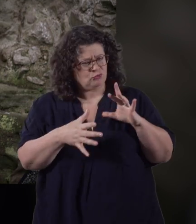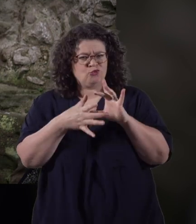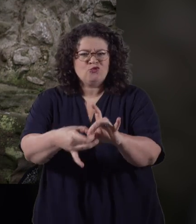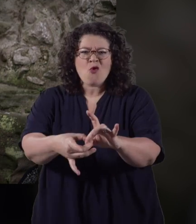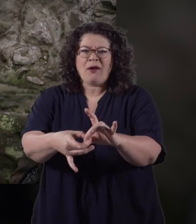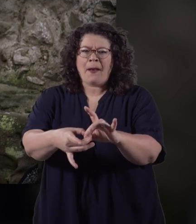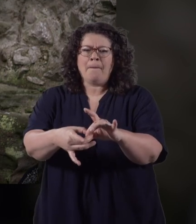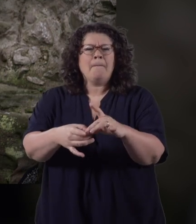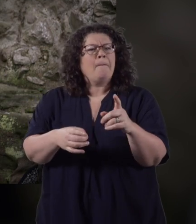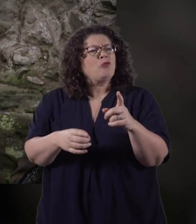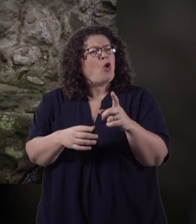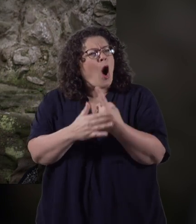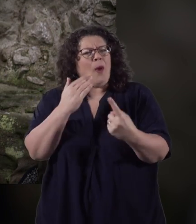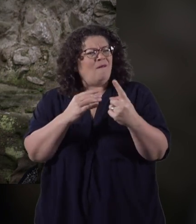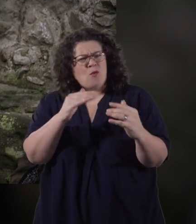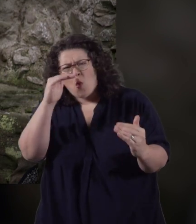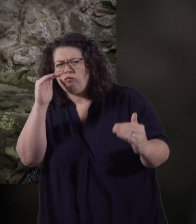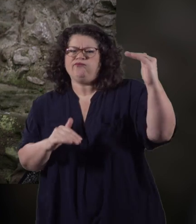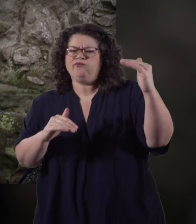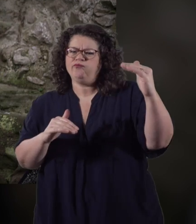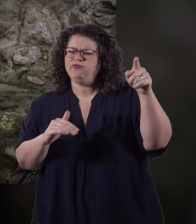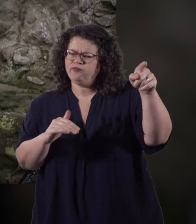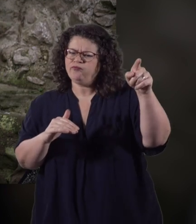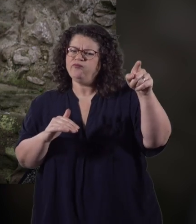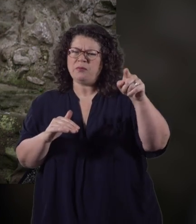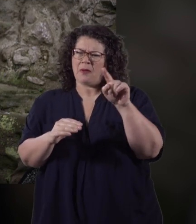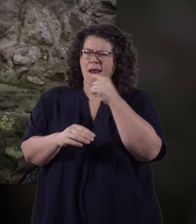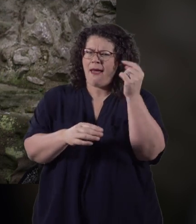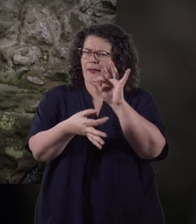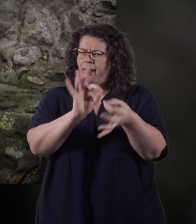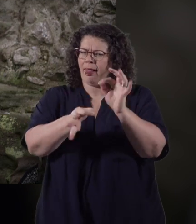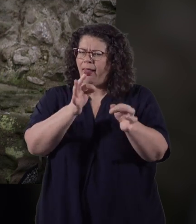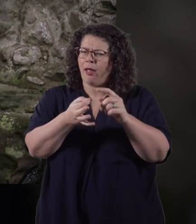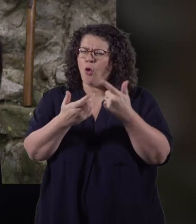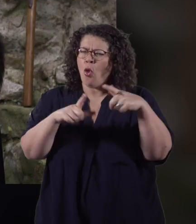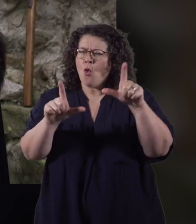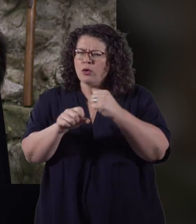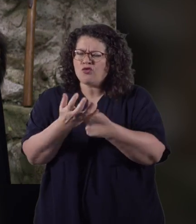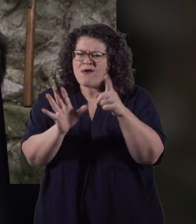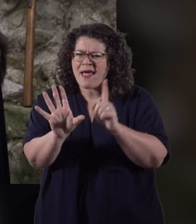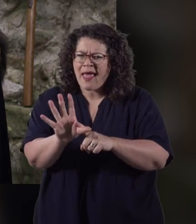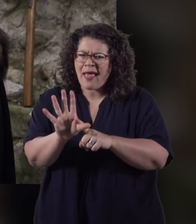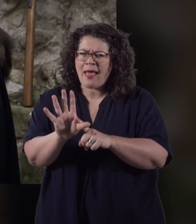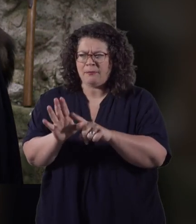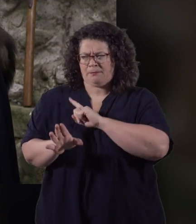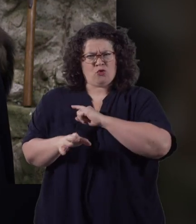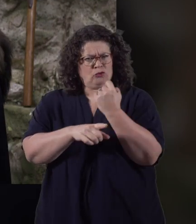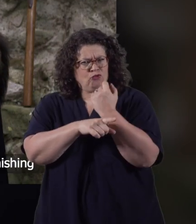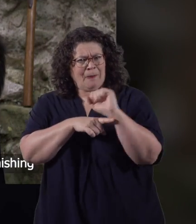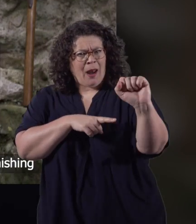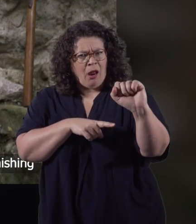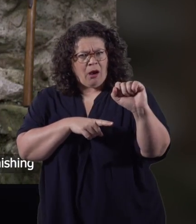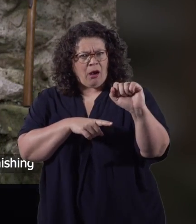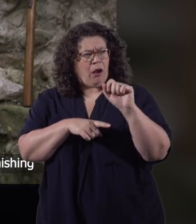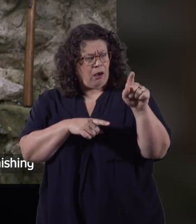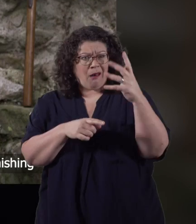him. Not just for the outrageous injustices done to him by the lies of Lord Grey, but because of the rebellion,